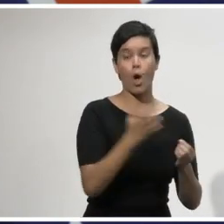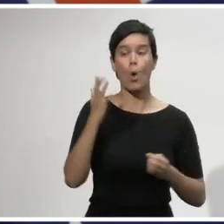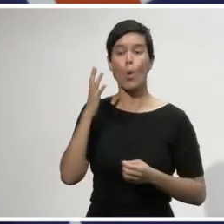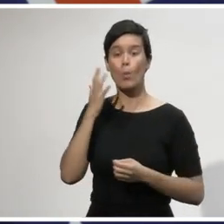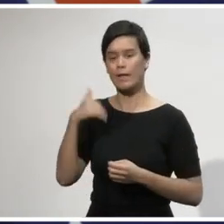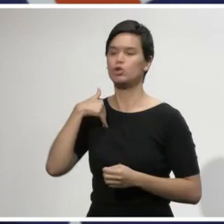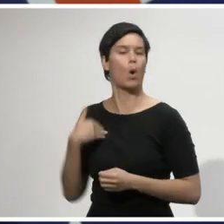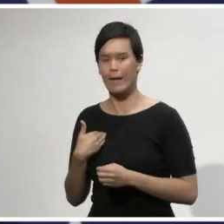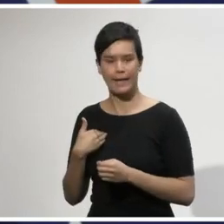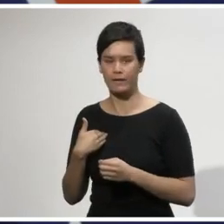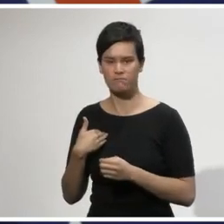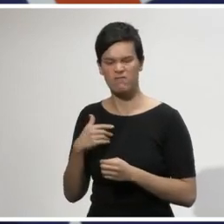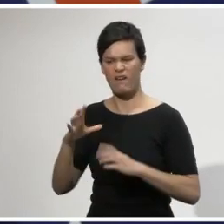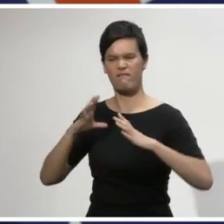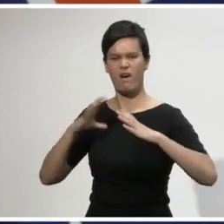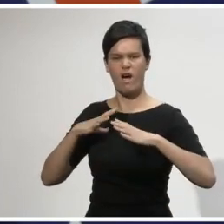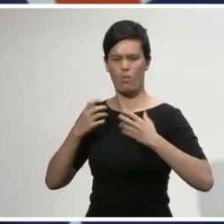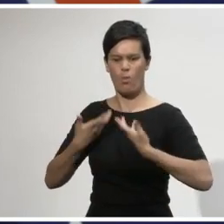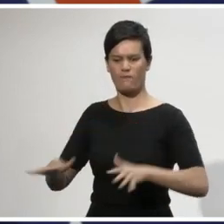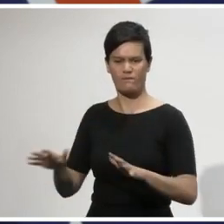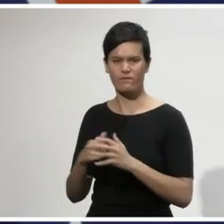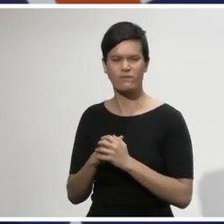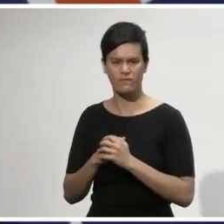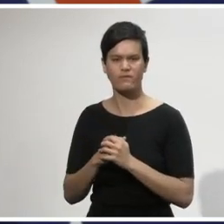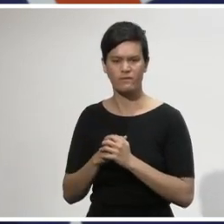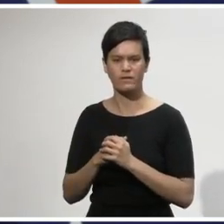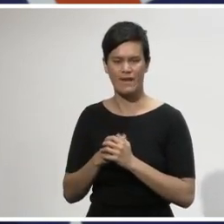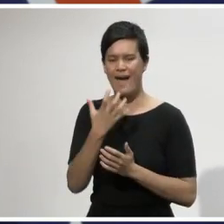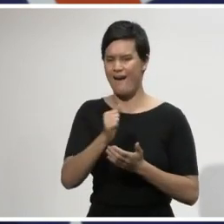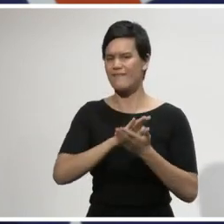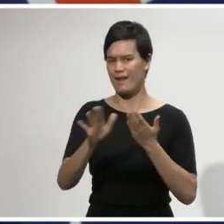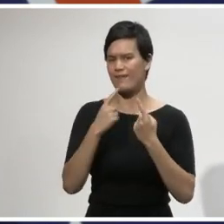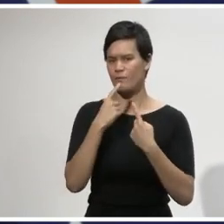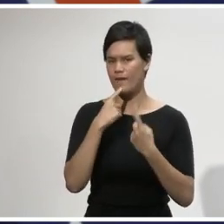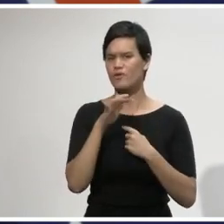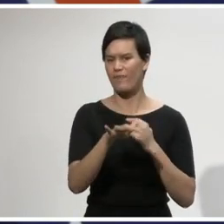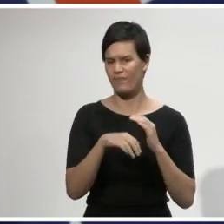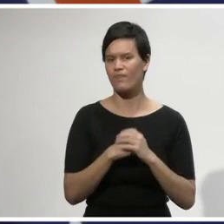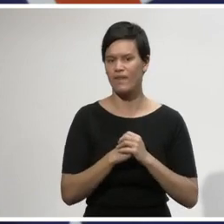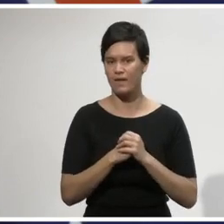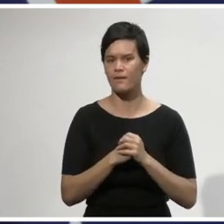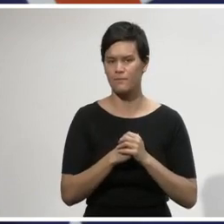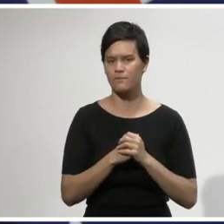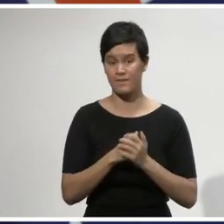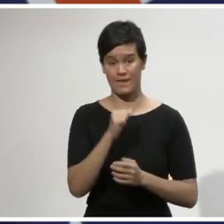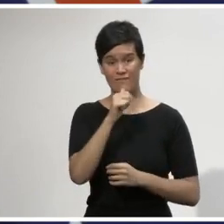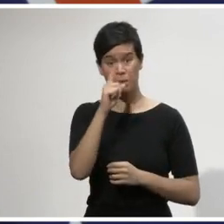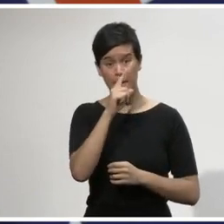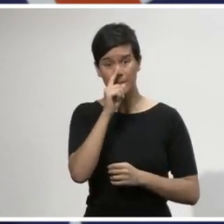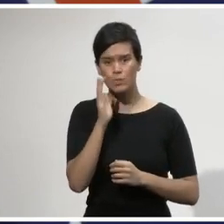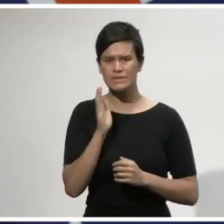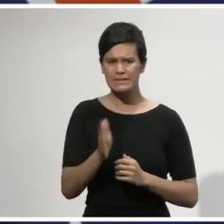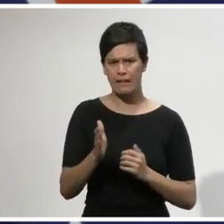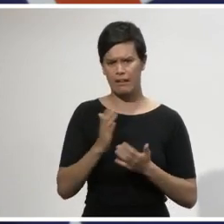as a first point, because that's our clear guidance about when you do need to use PPE. And if people are still concerned